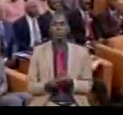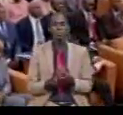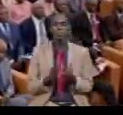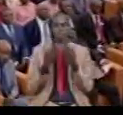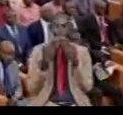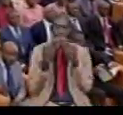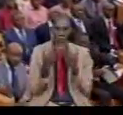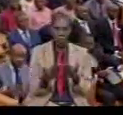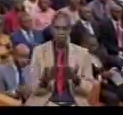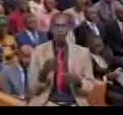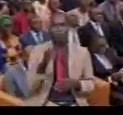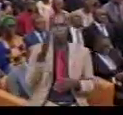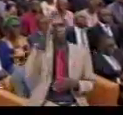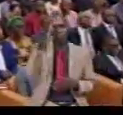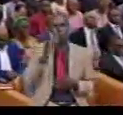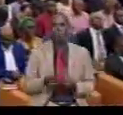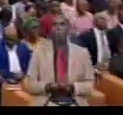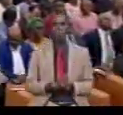Thank you, sir.